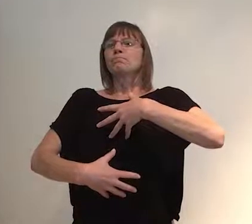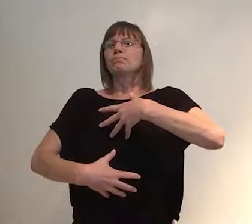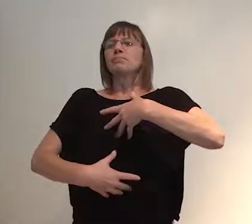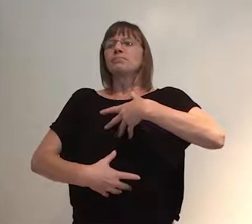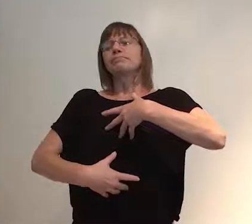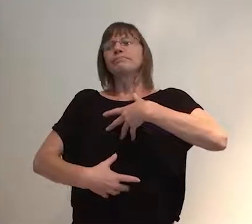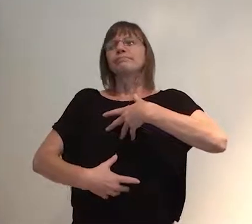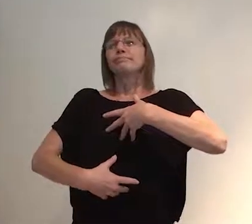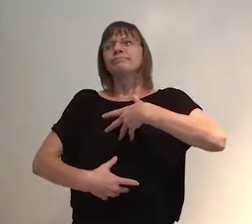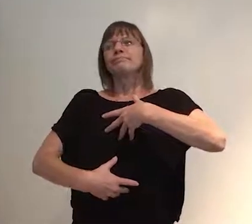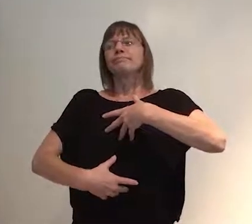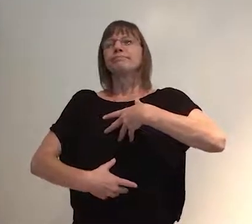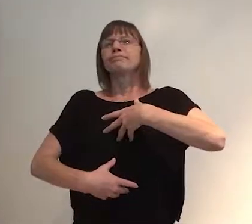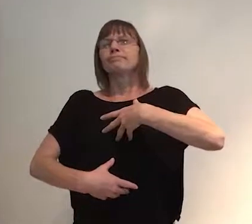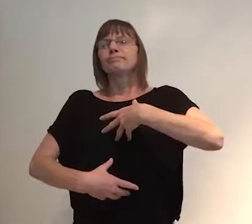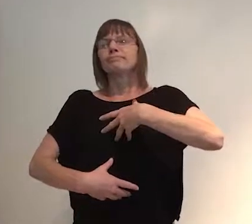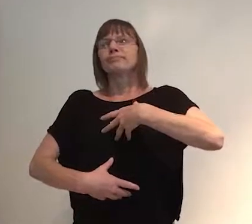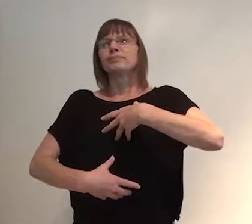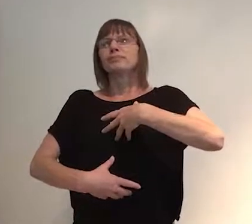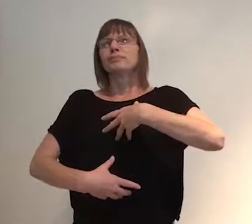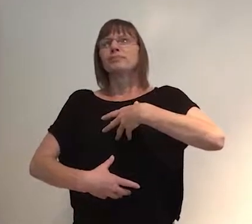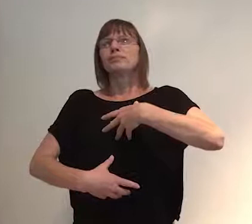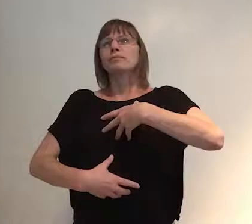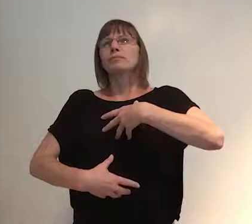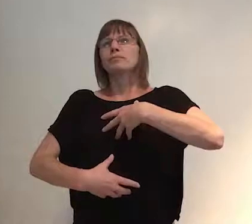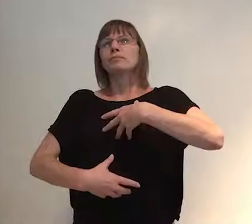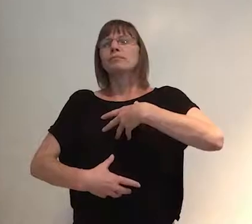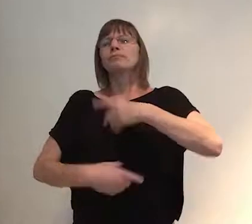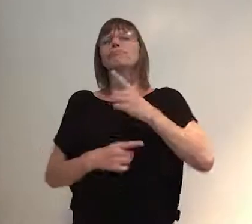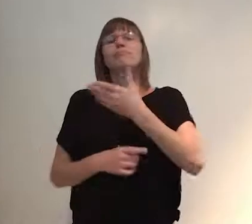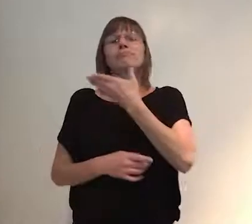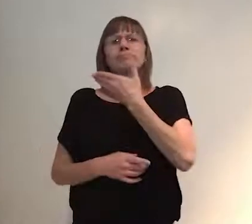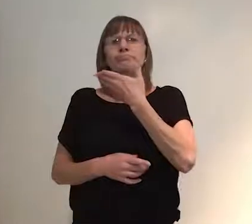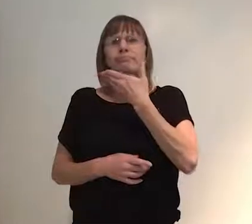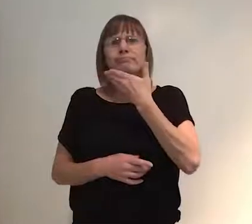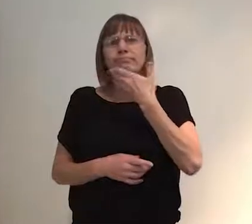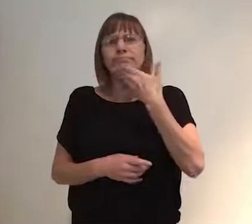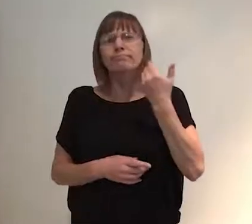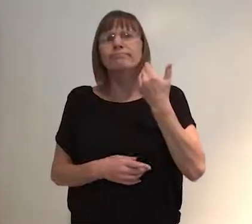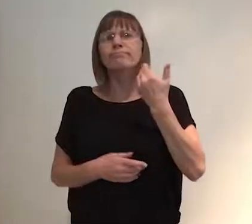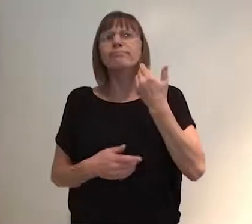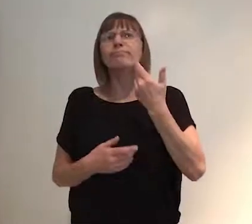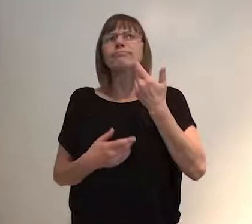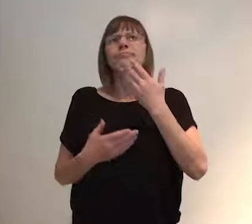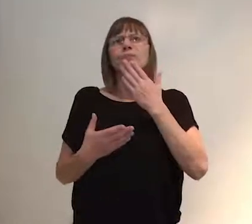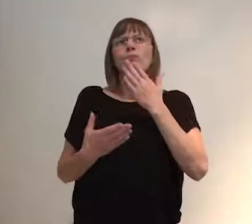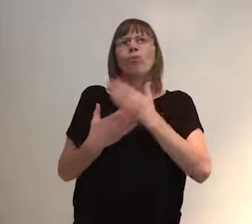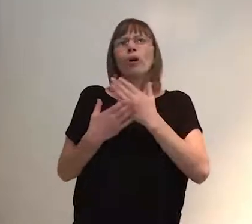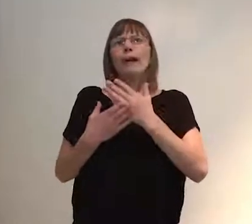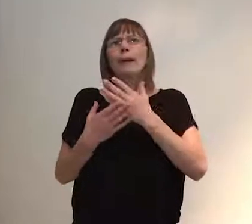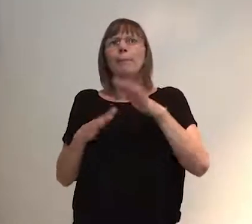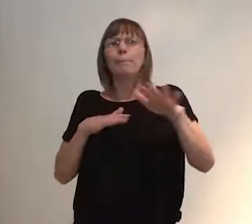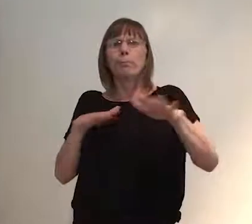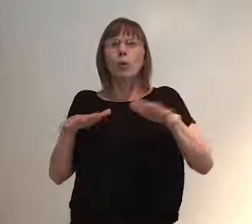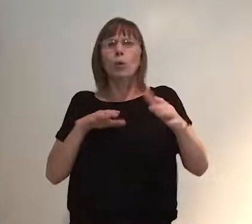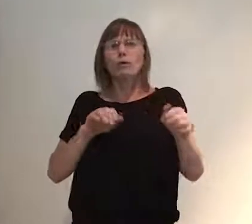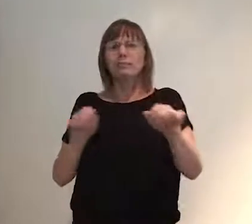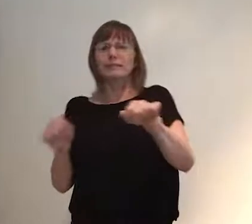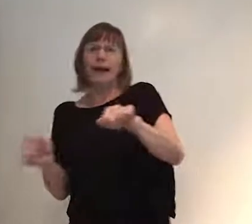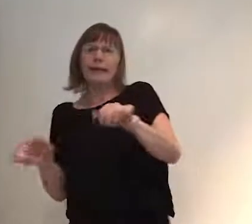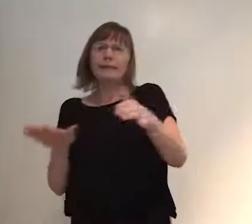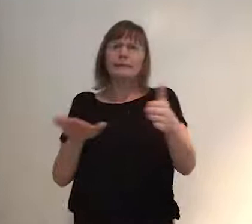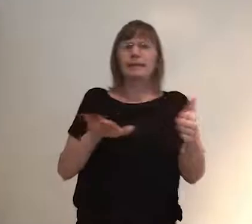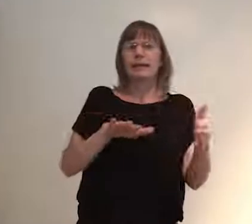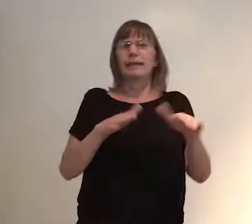So we're like in an upside down V position. And this is lovely. Really move around in this pose. So move